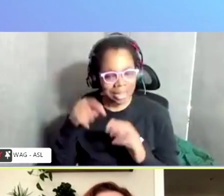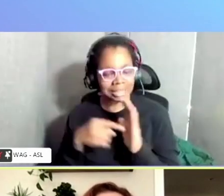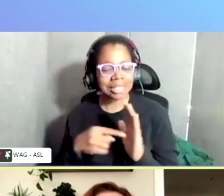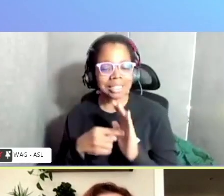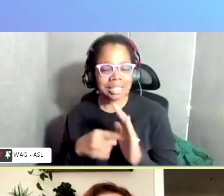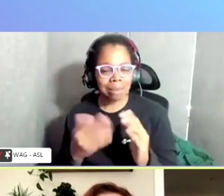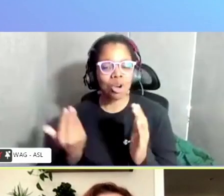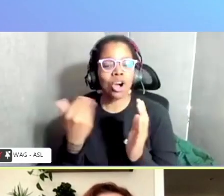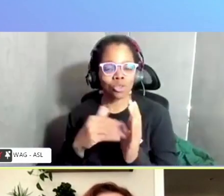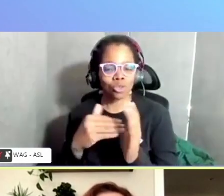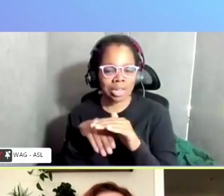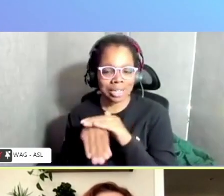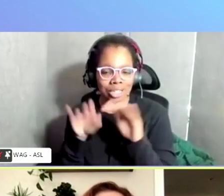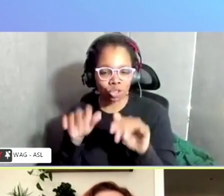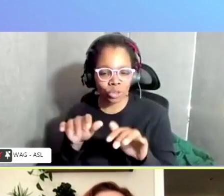meeting redundant entry.